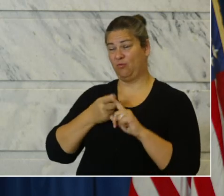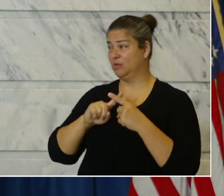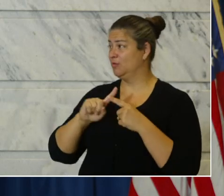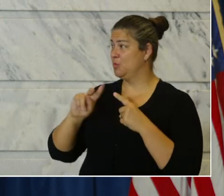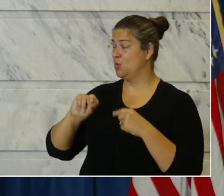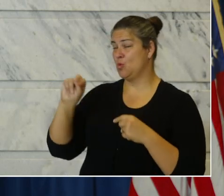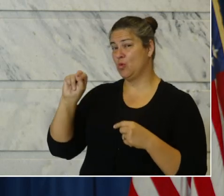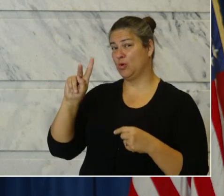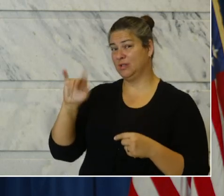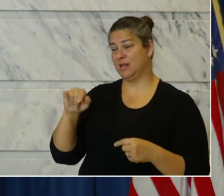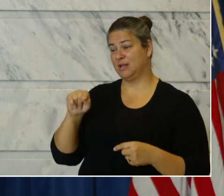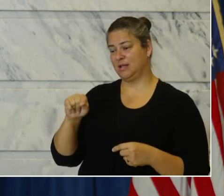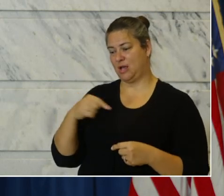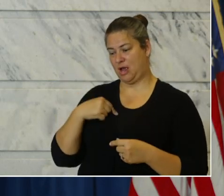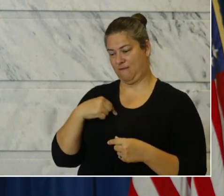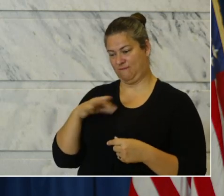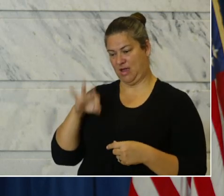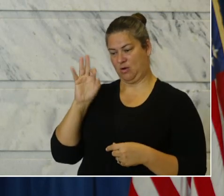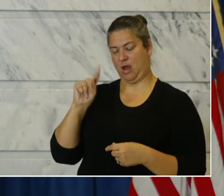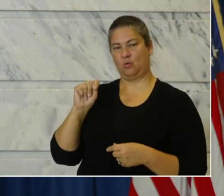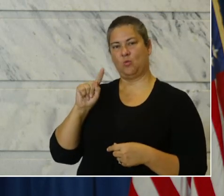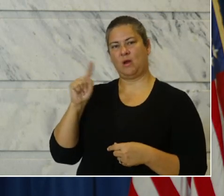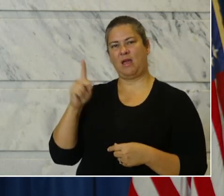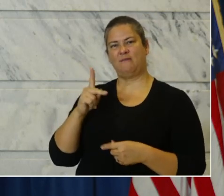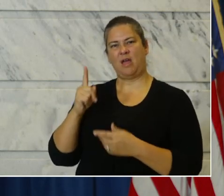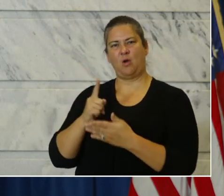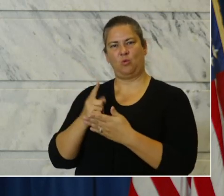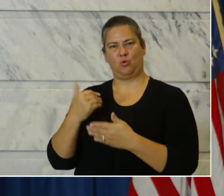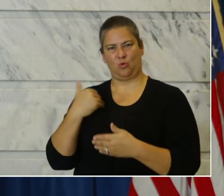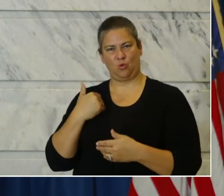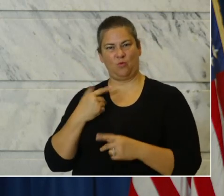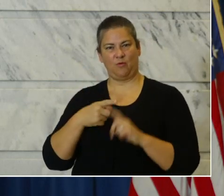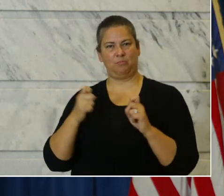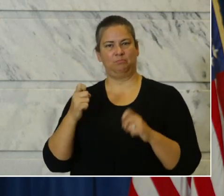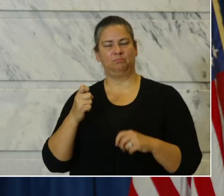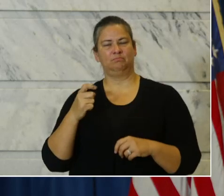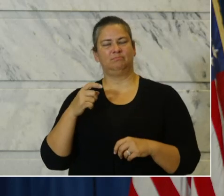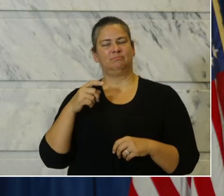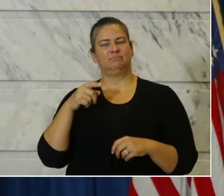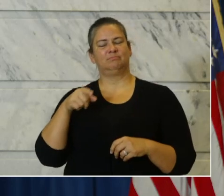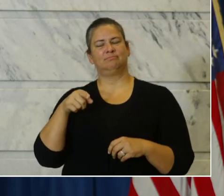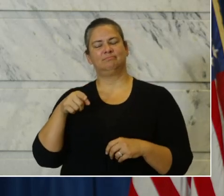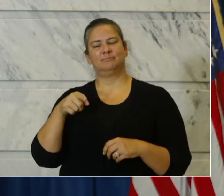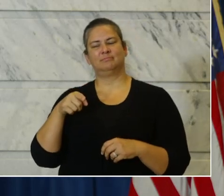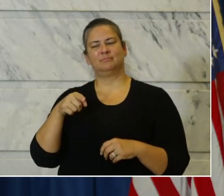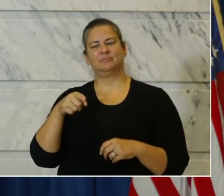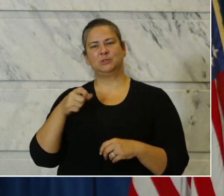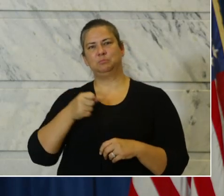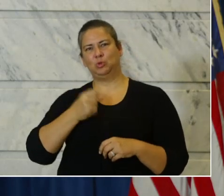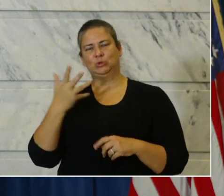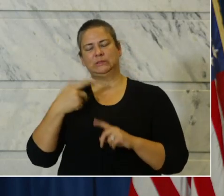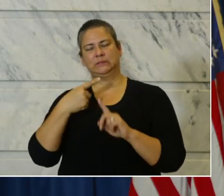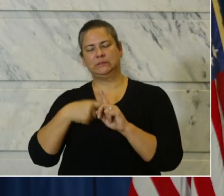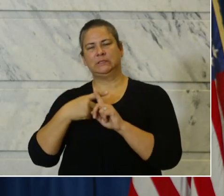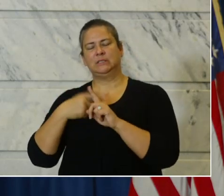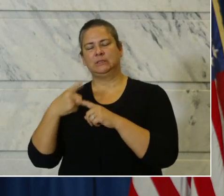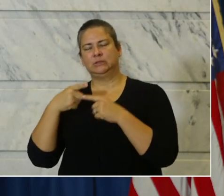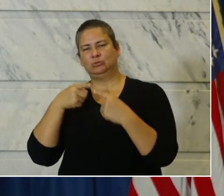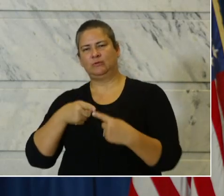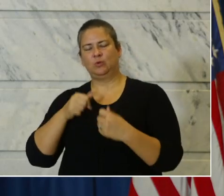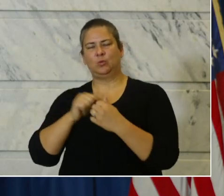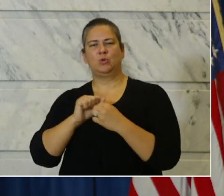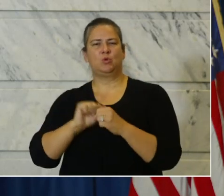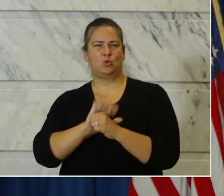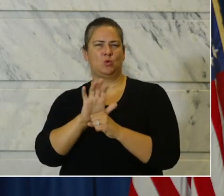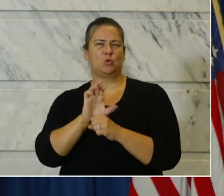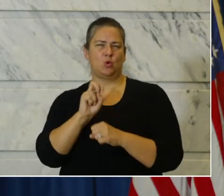learned about an hour and a half ago had passed away after a multi-month battle with COVID-19.